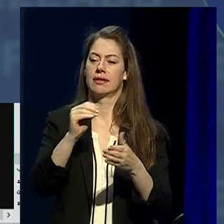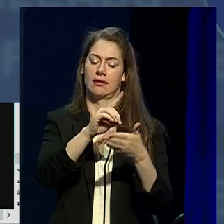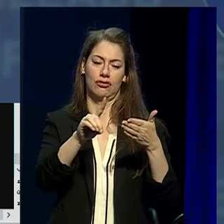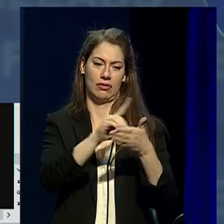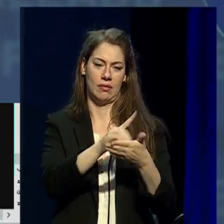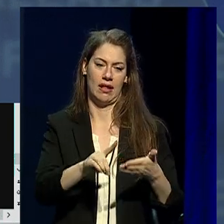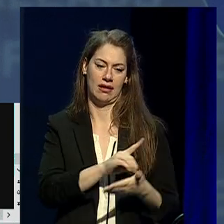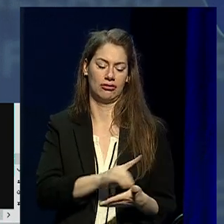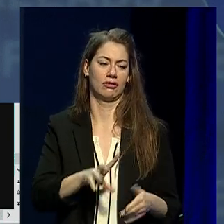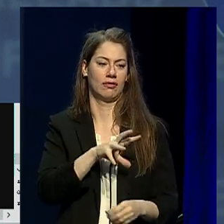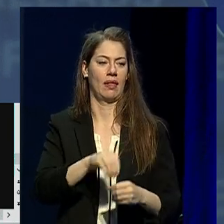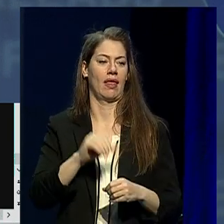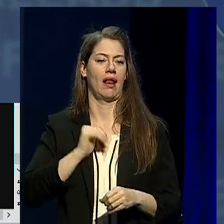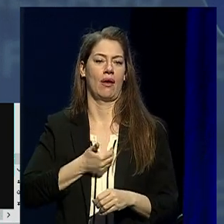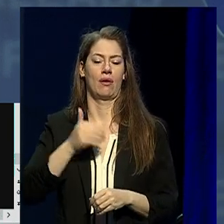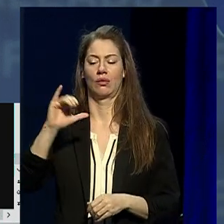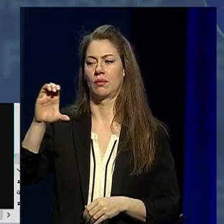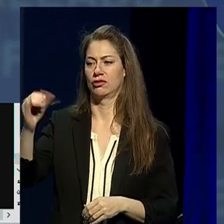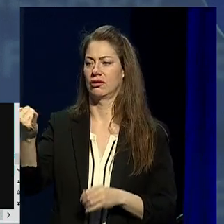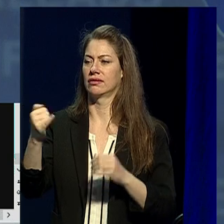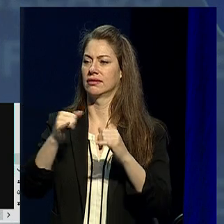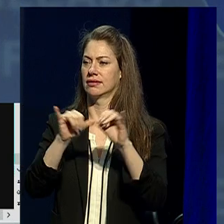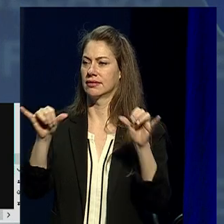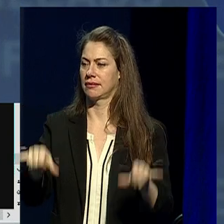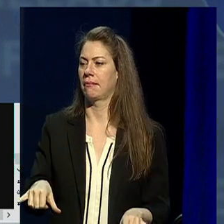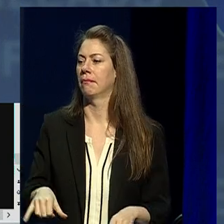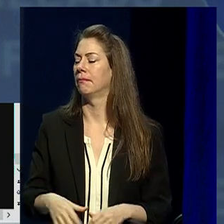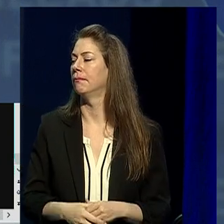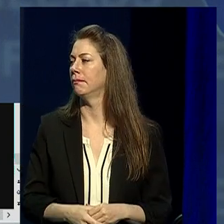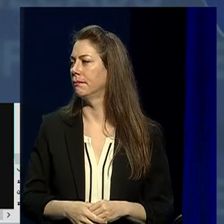our criminal justice system.